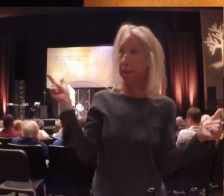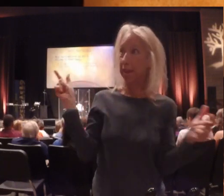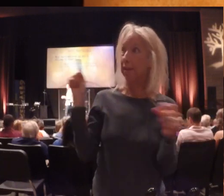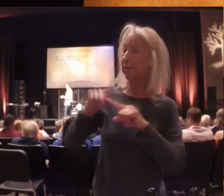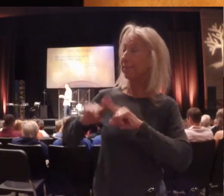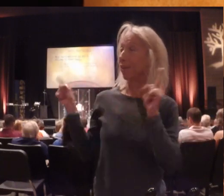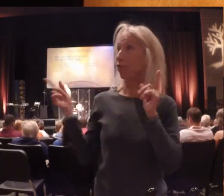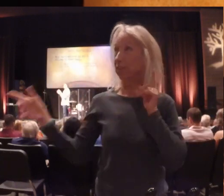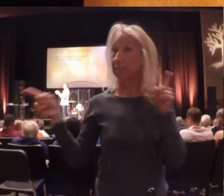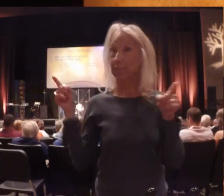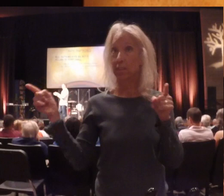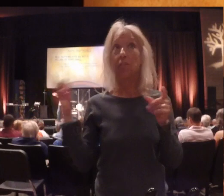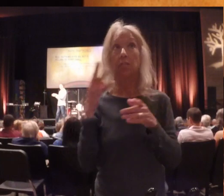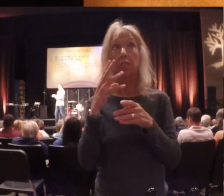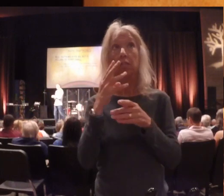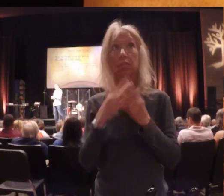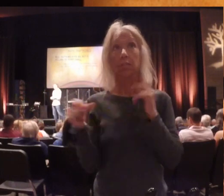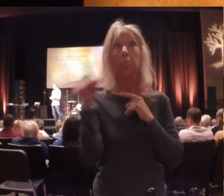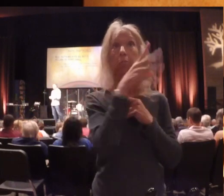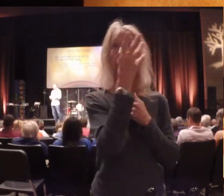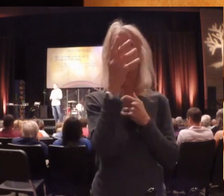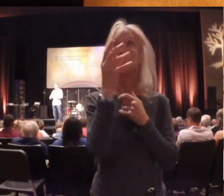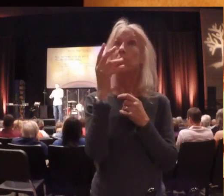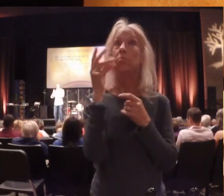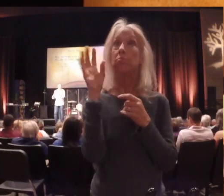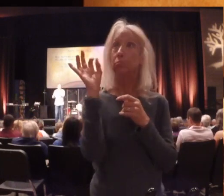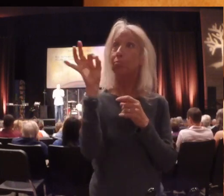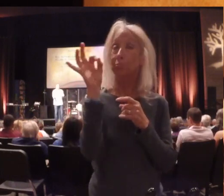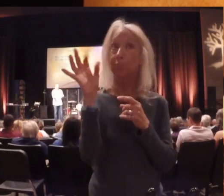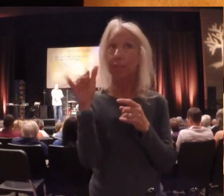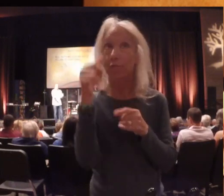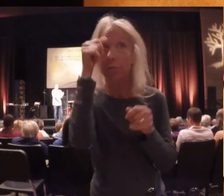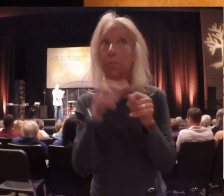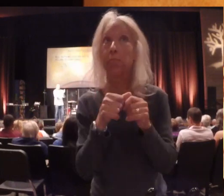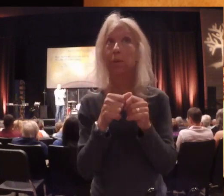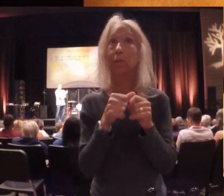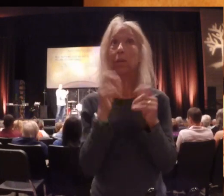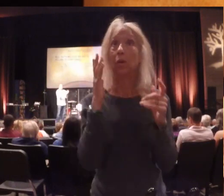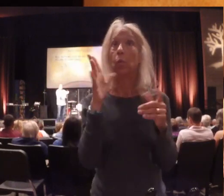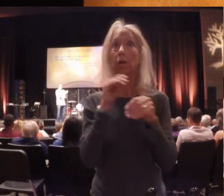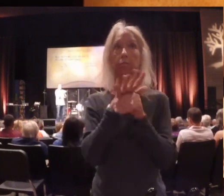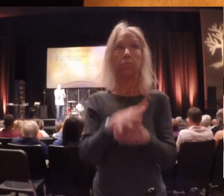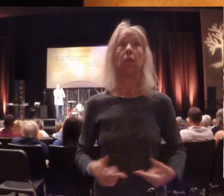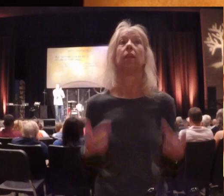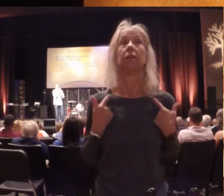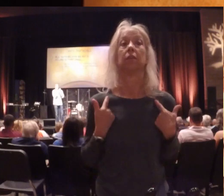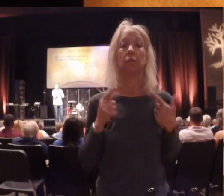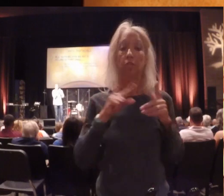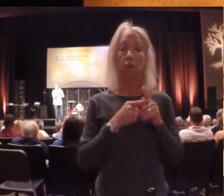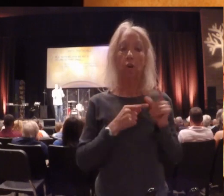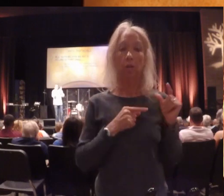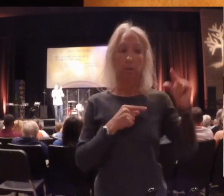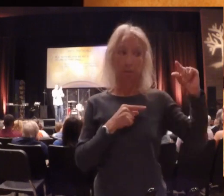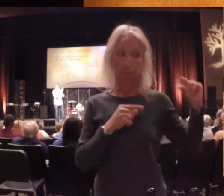of you participated in that. You had that word that is going to just change your life, because it's going to lead to those small